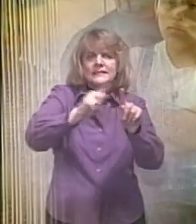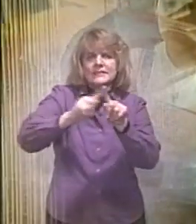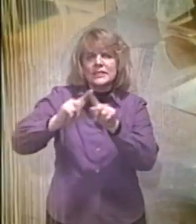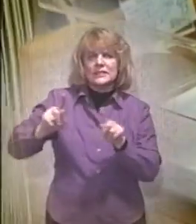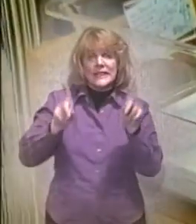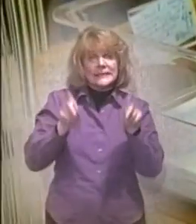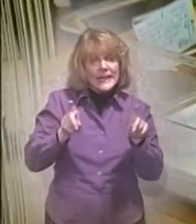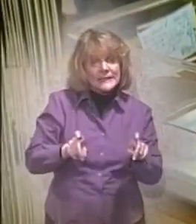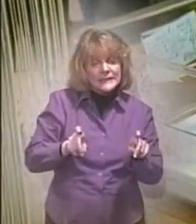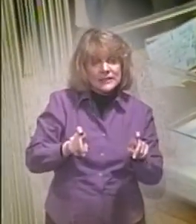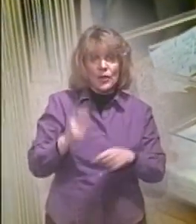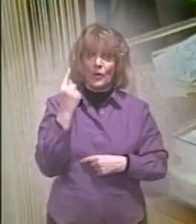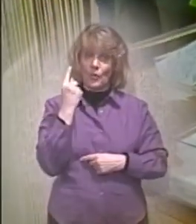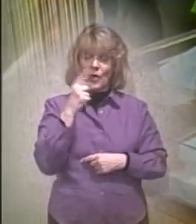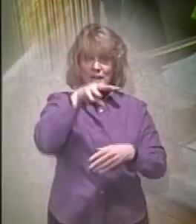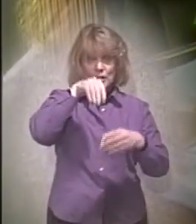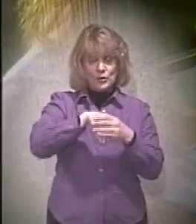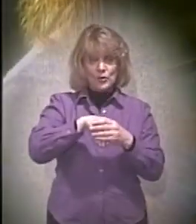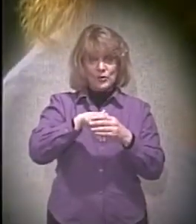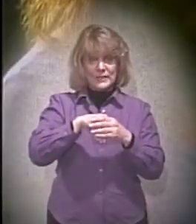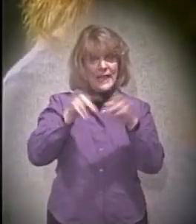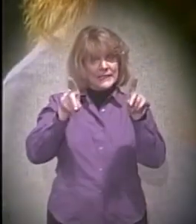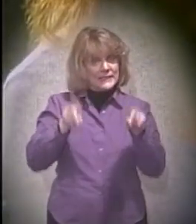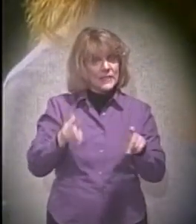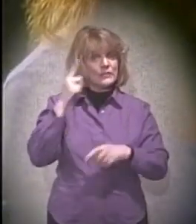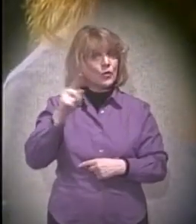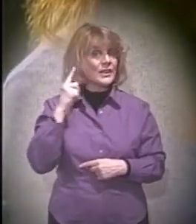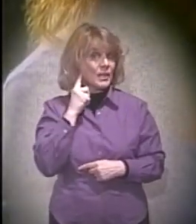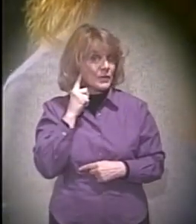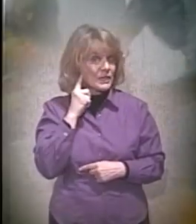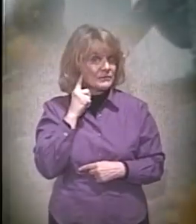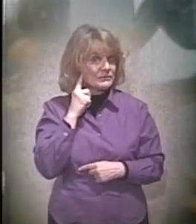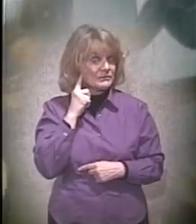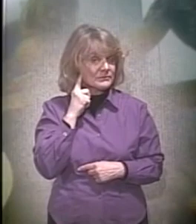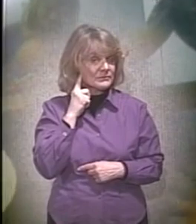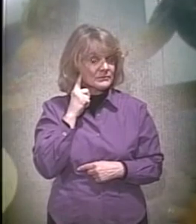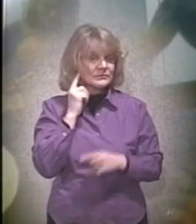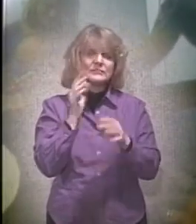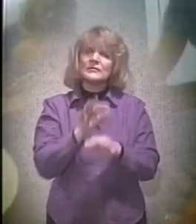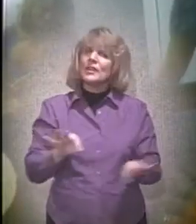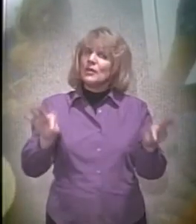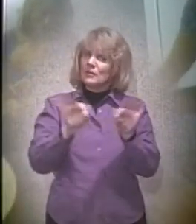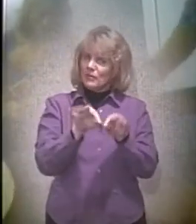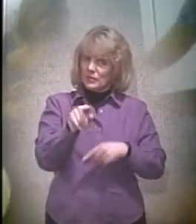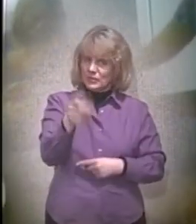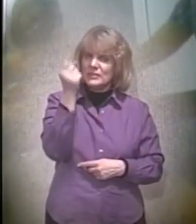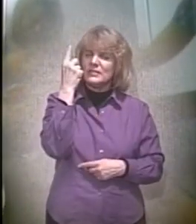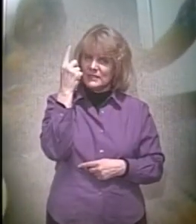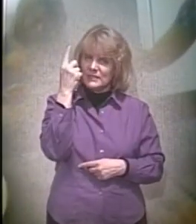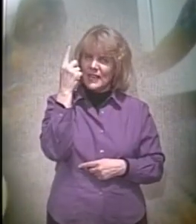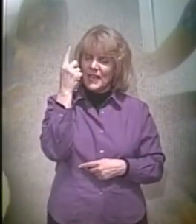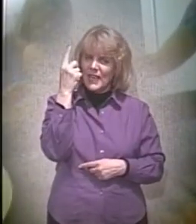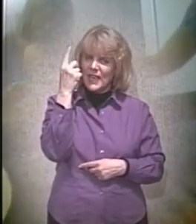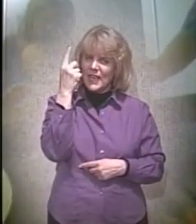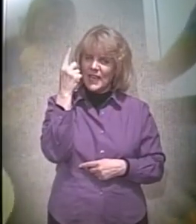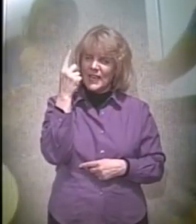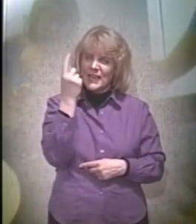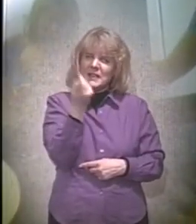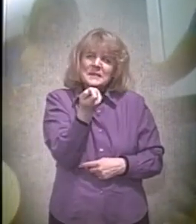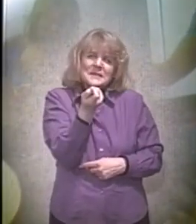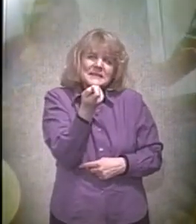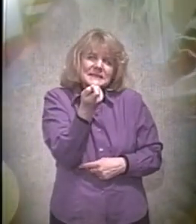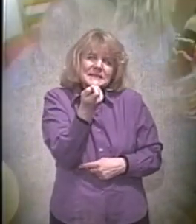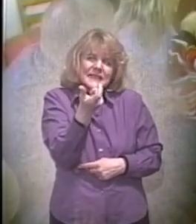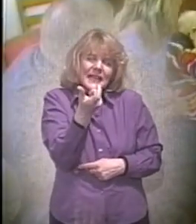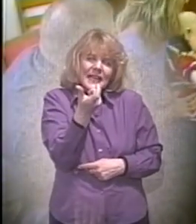will include a hearing screening. As a parent, it's important to know that even a mild hearing loss can affect a baby's speech and